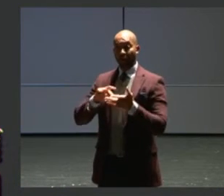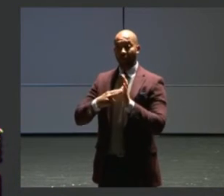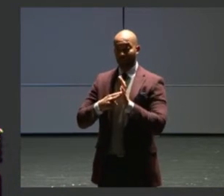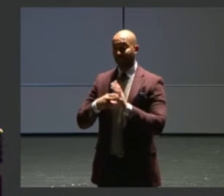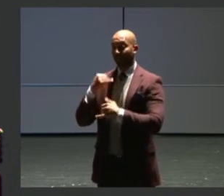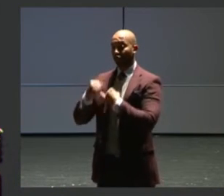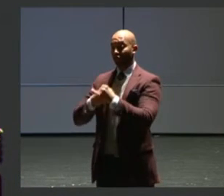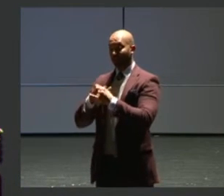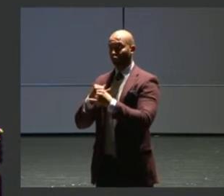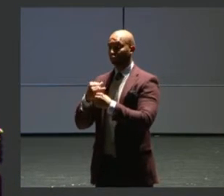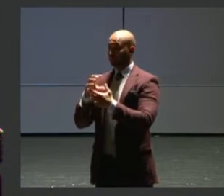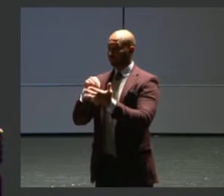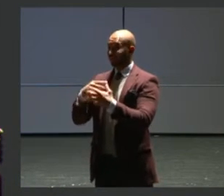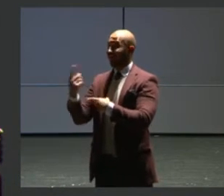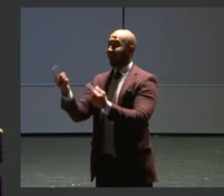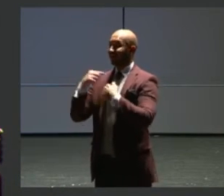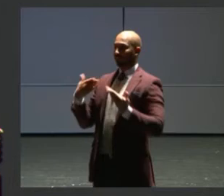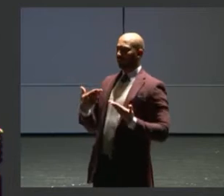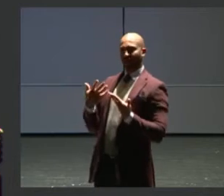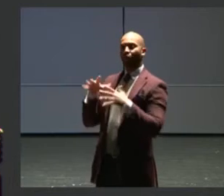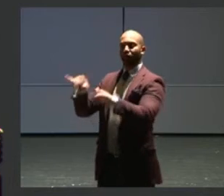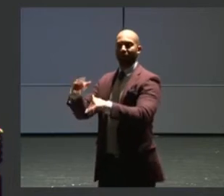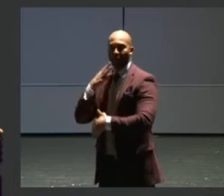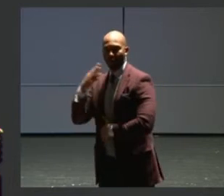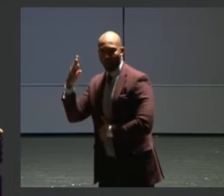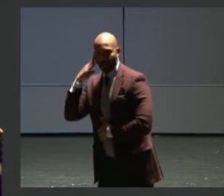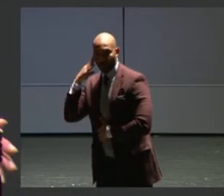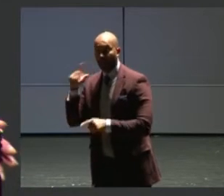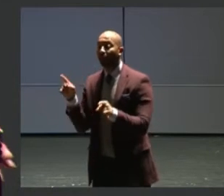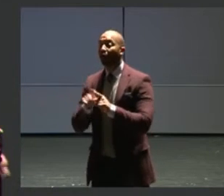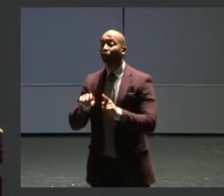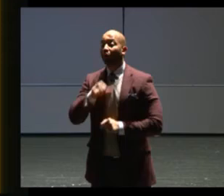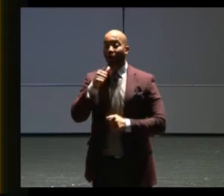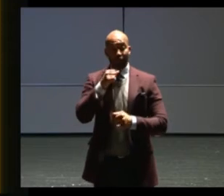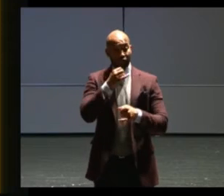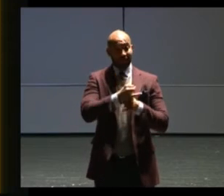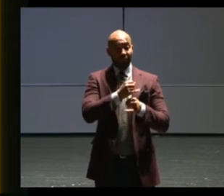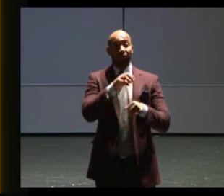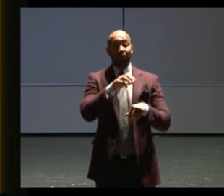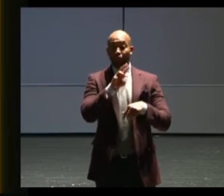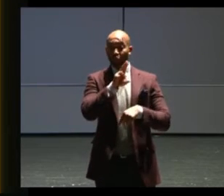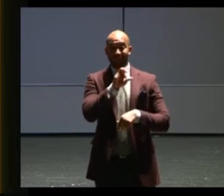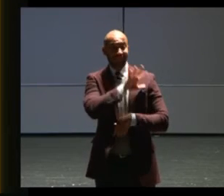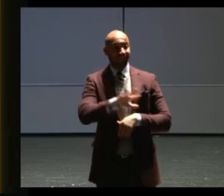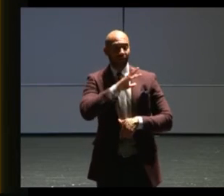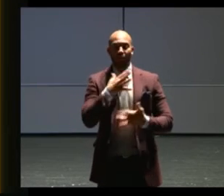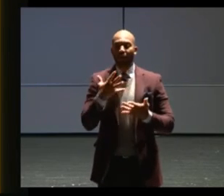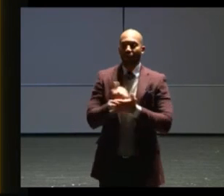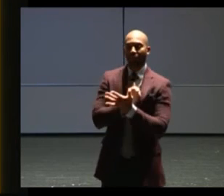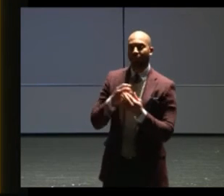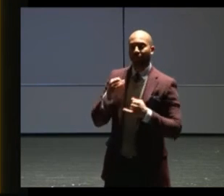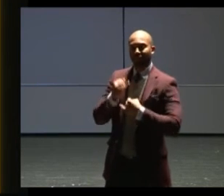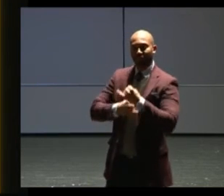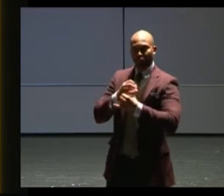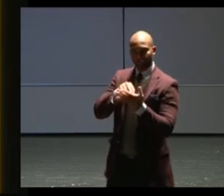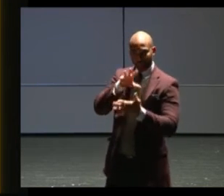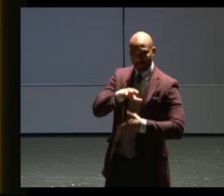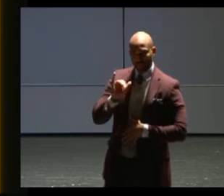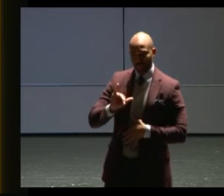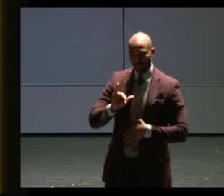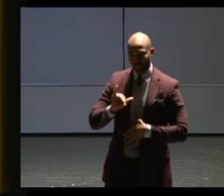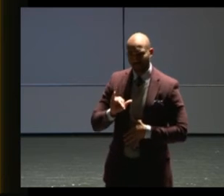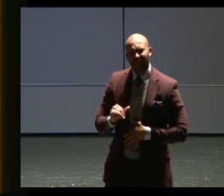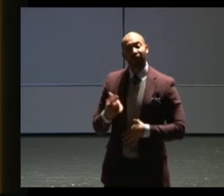home. And there's a lot of other campuses that are also pursuing international enrollments as well. We have to do this because we're a